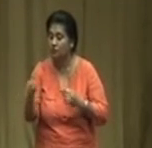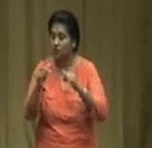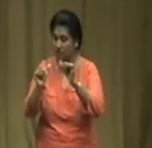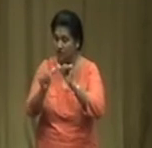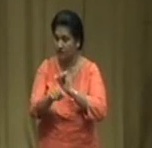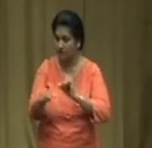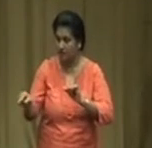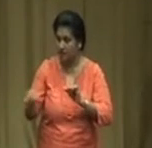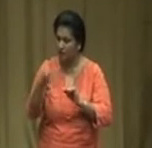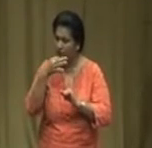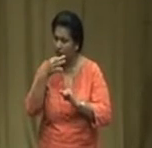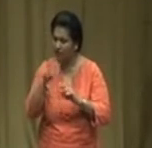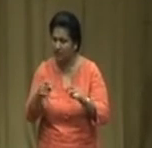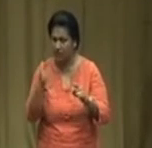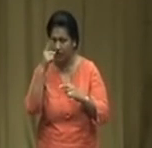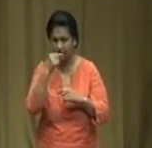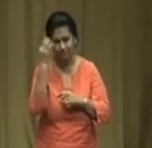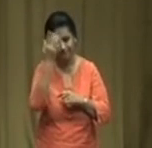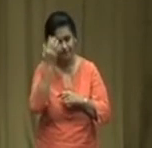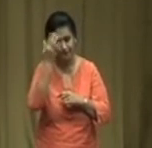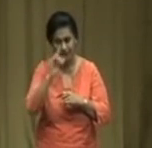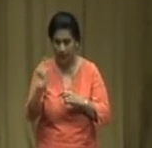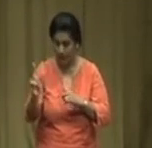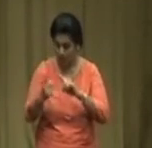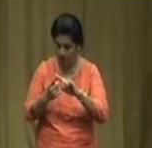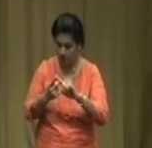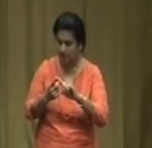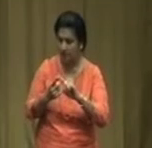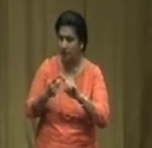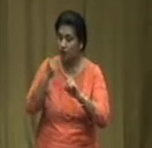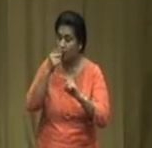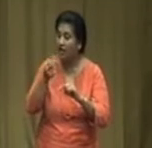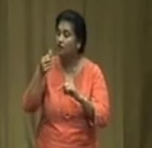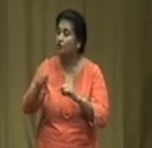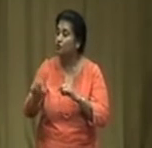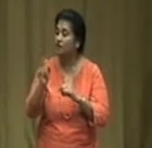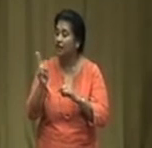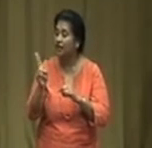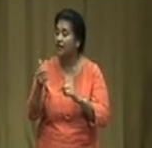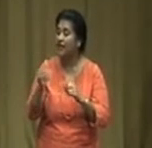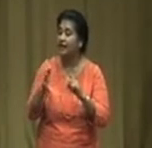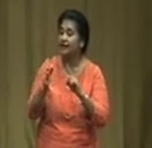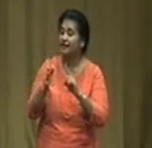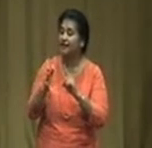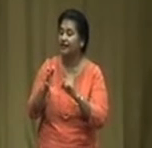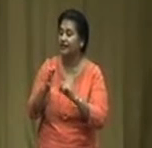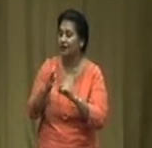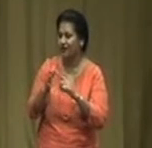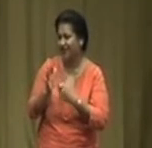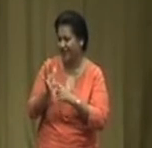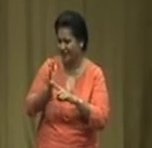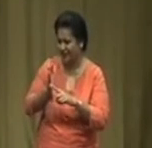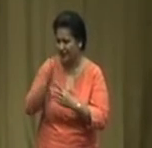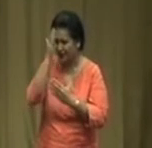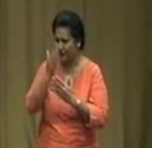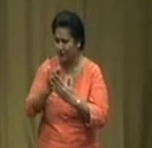There are 3 things that I think you could think about. One, of course, you could reuse any of the OerU courses and point